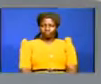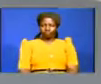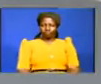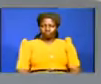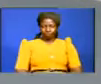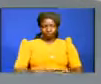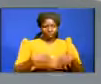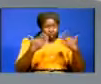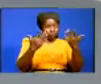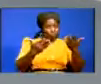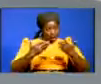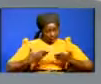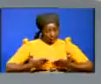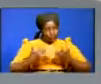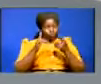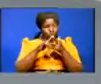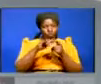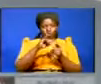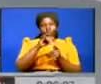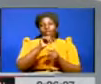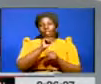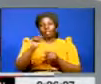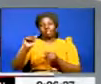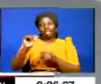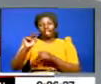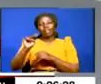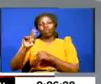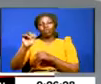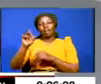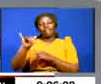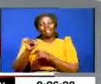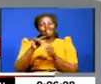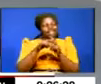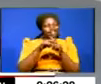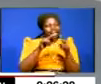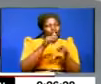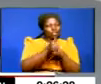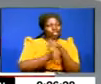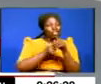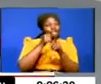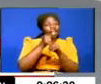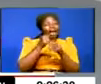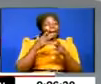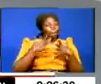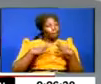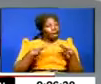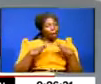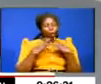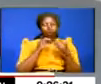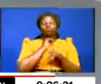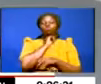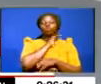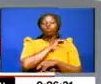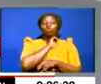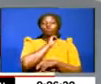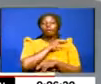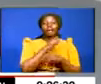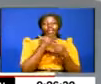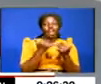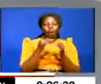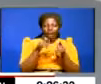Welcome to Njaanuary, just the beginning of the year, and netizens are already complaining. So let's find out